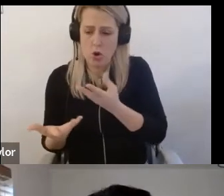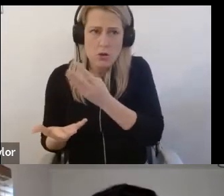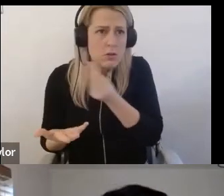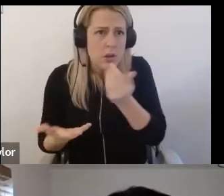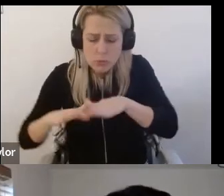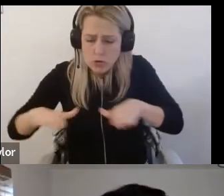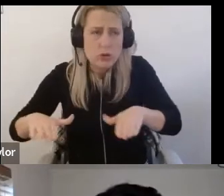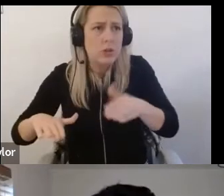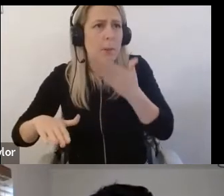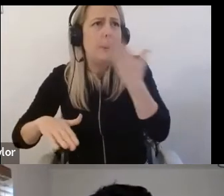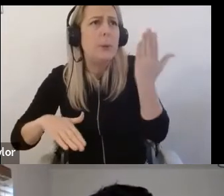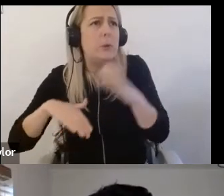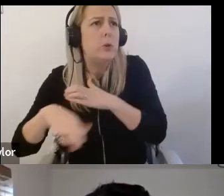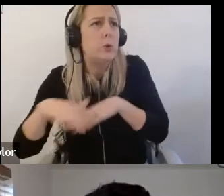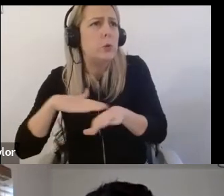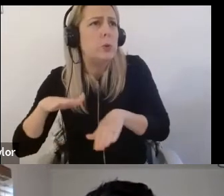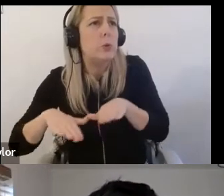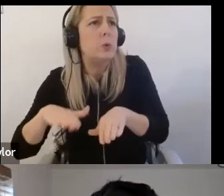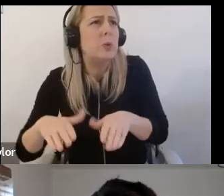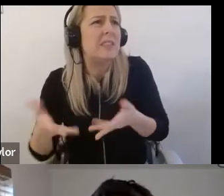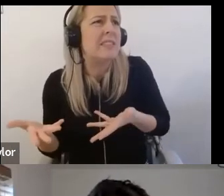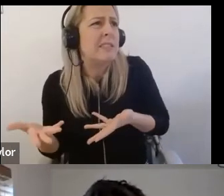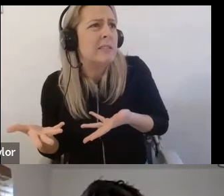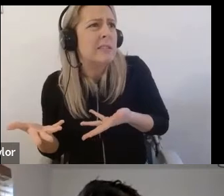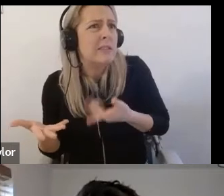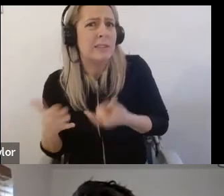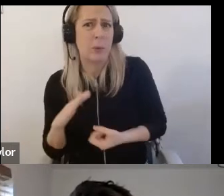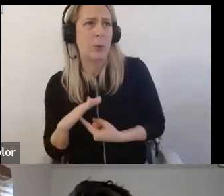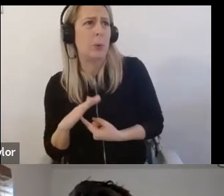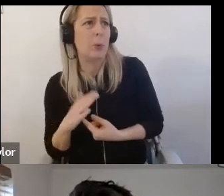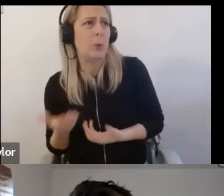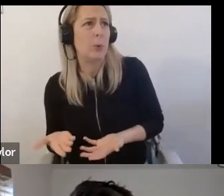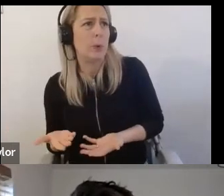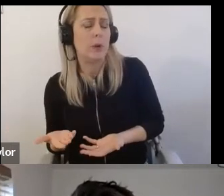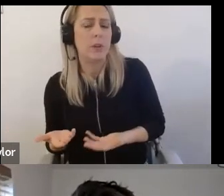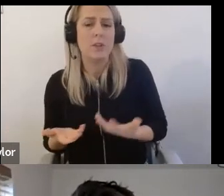parts of the world, but awareness and training is certainly more of a challenge in the developed world, I think.